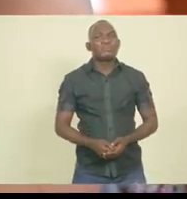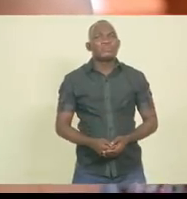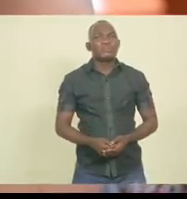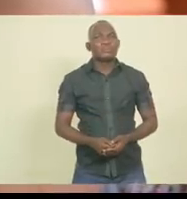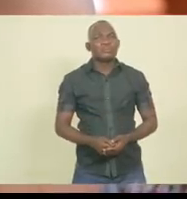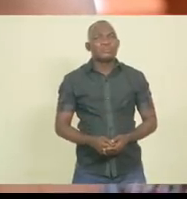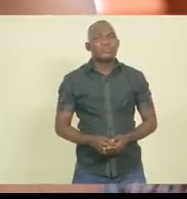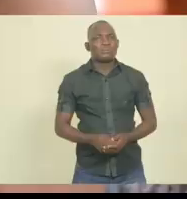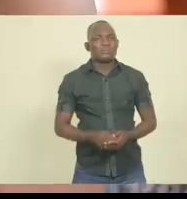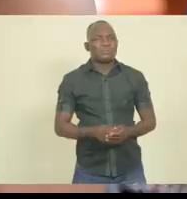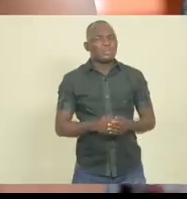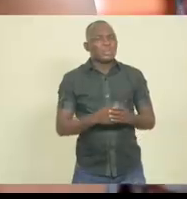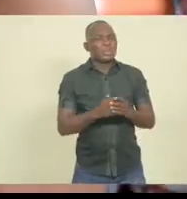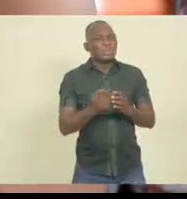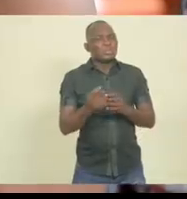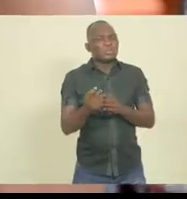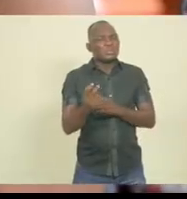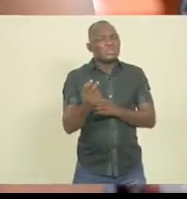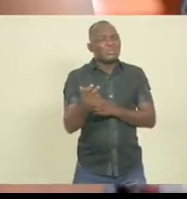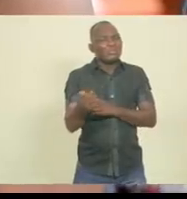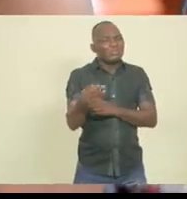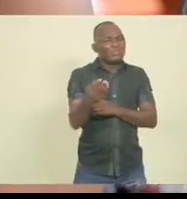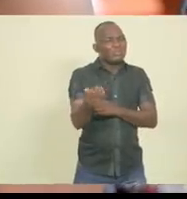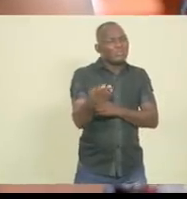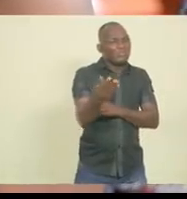You've been moody the past few days.